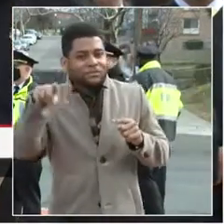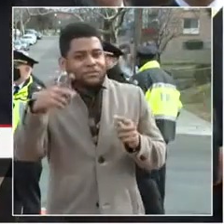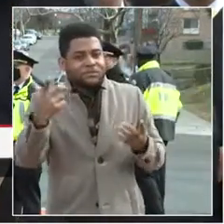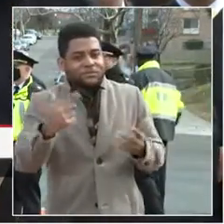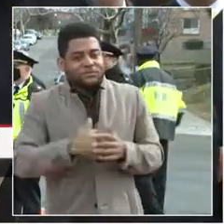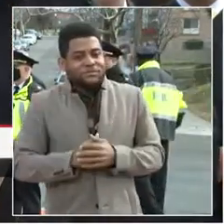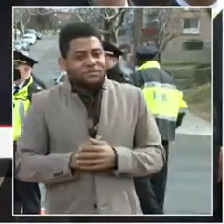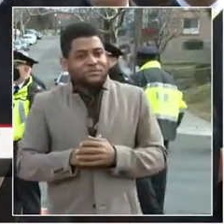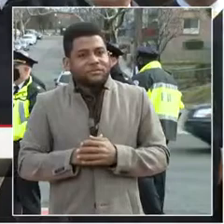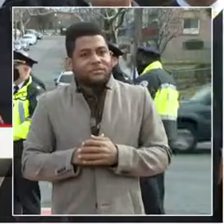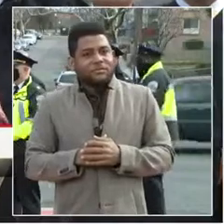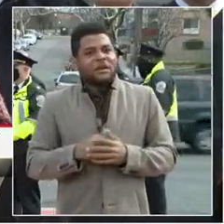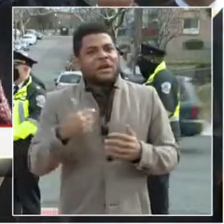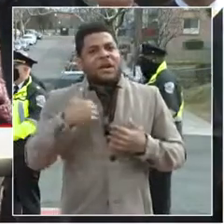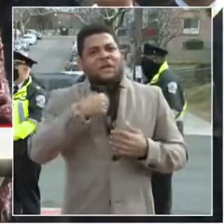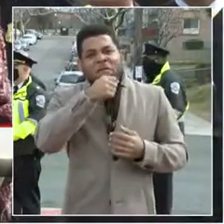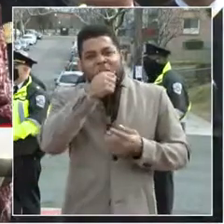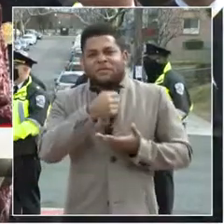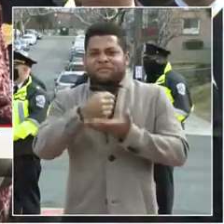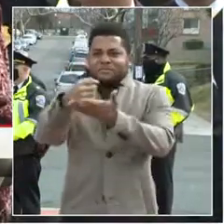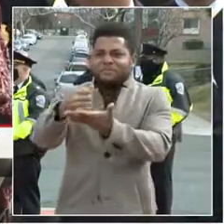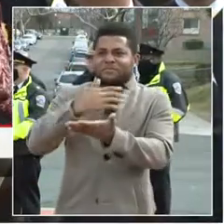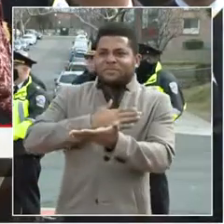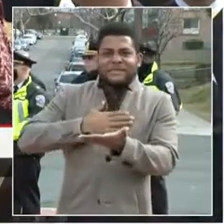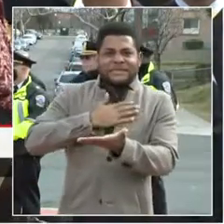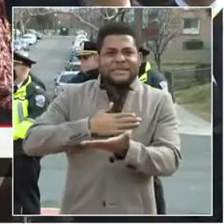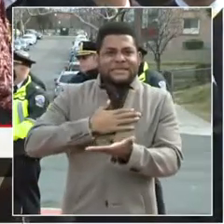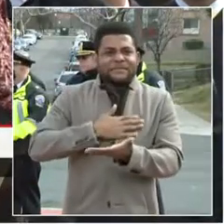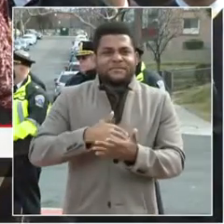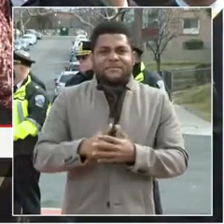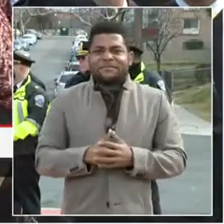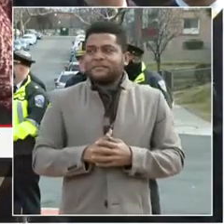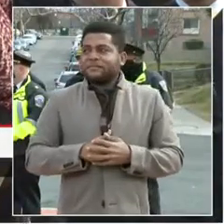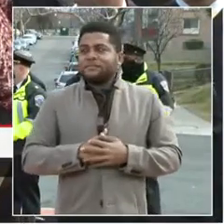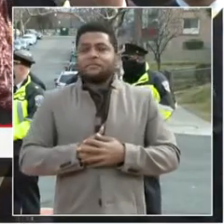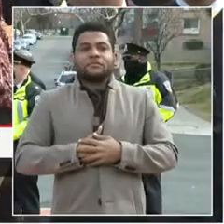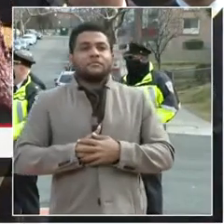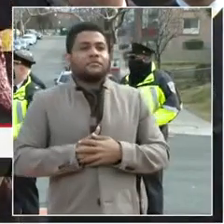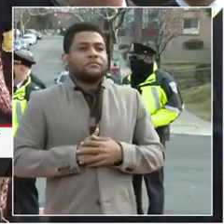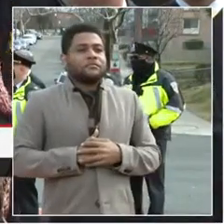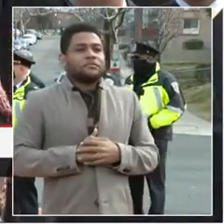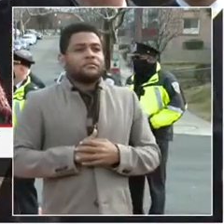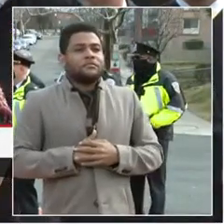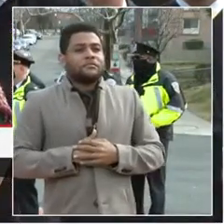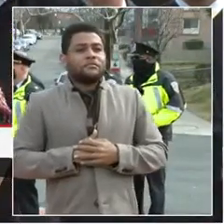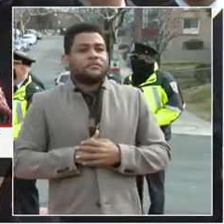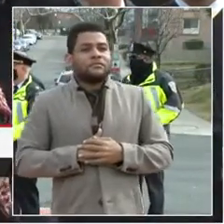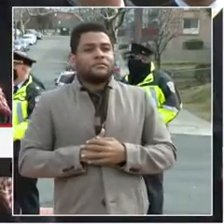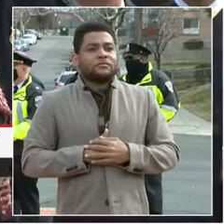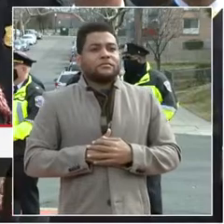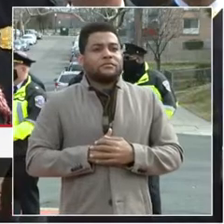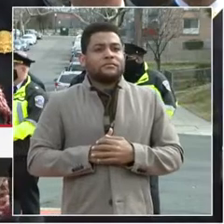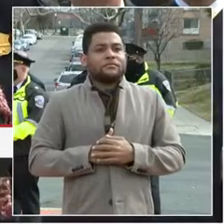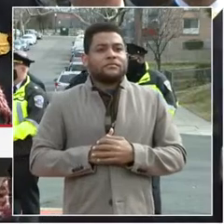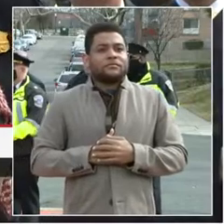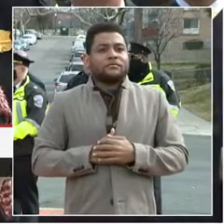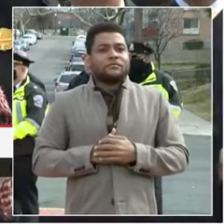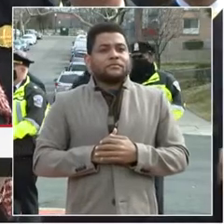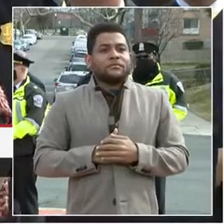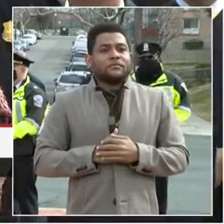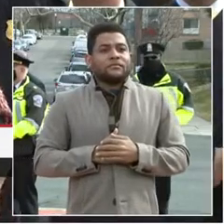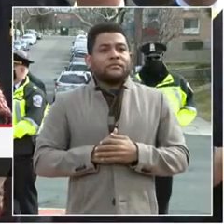Do we have any mics here for Mr. King? Coming, Kobe. Oh, thank you. You mentioned the ecosystem that you have